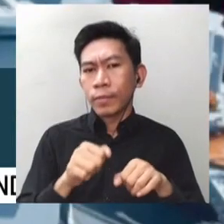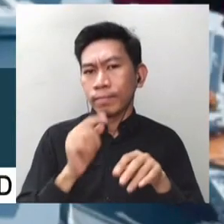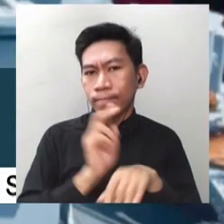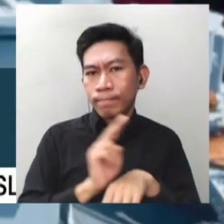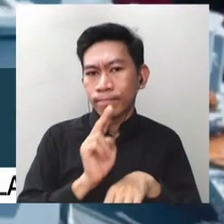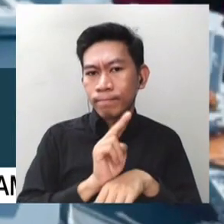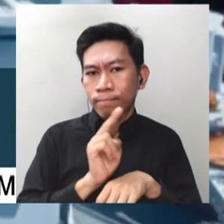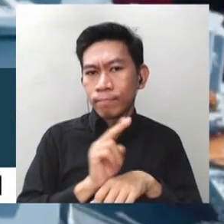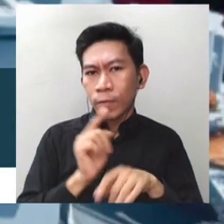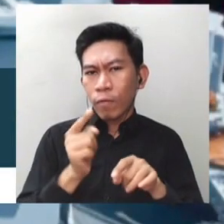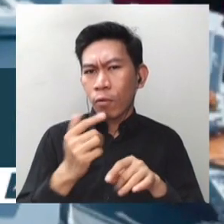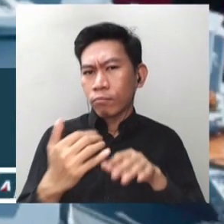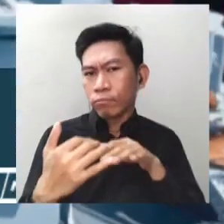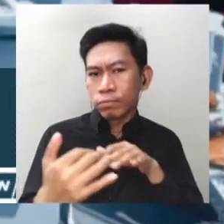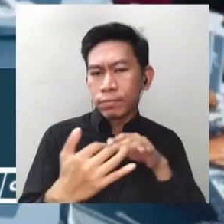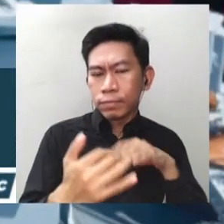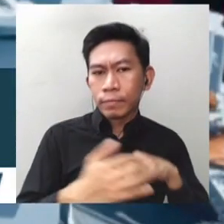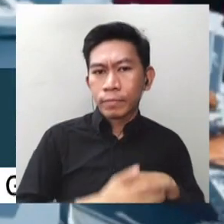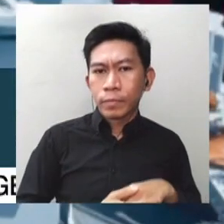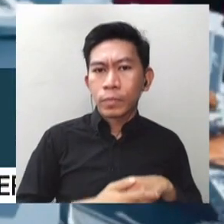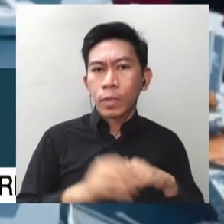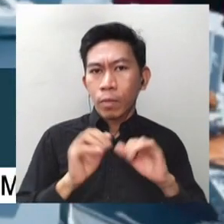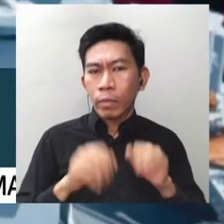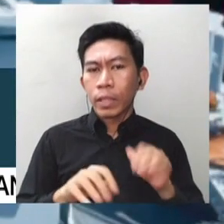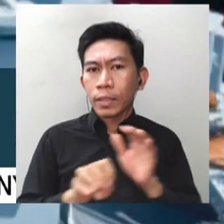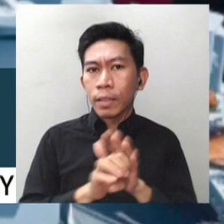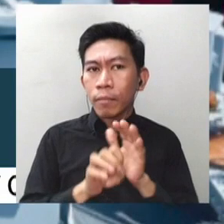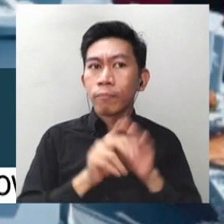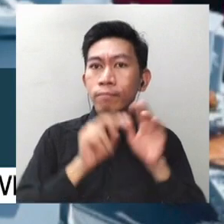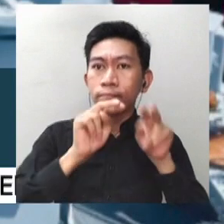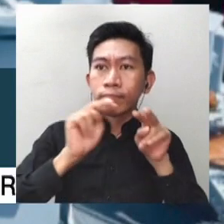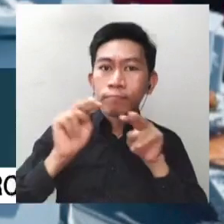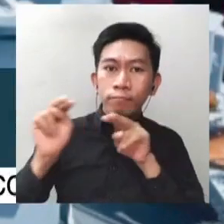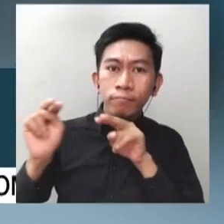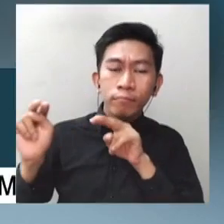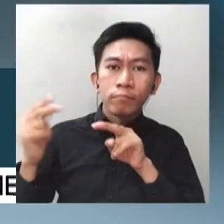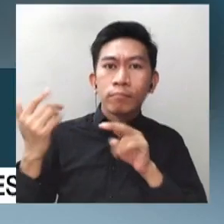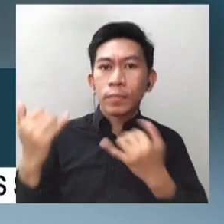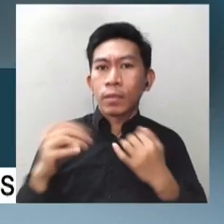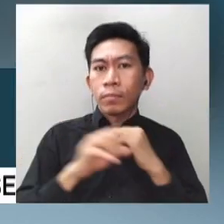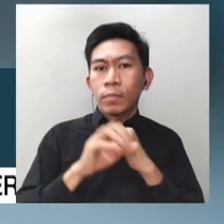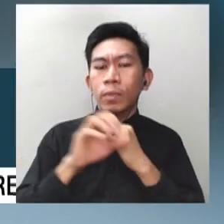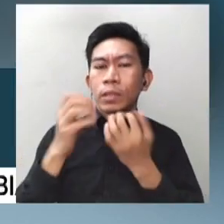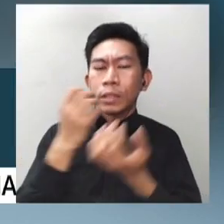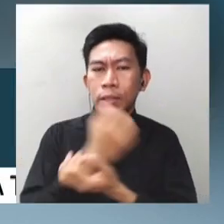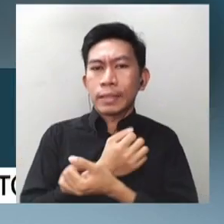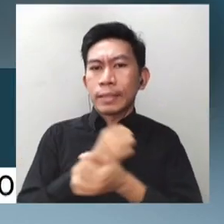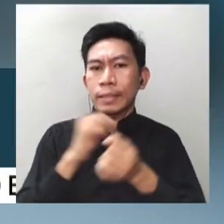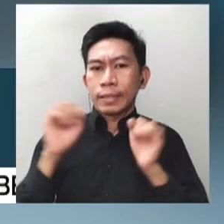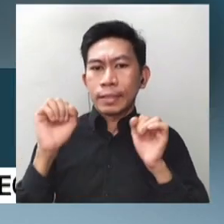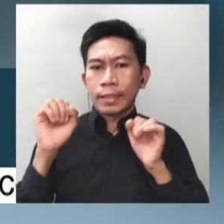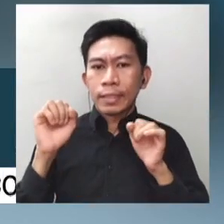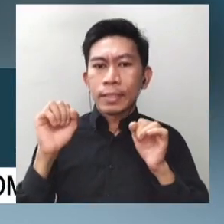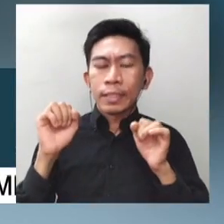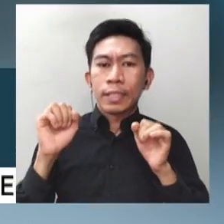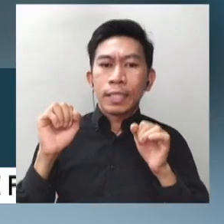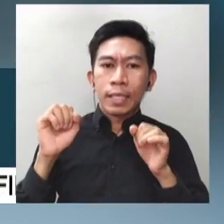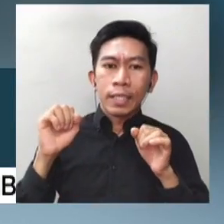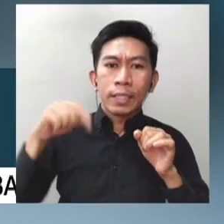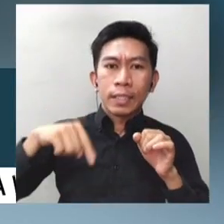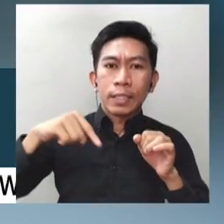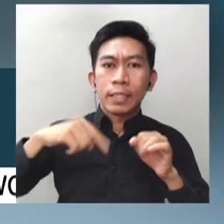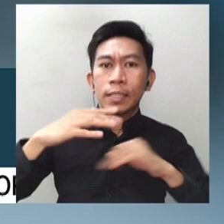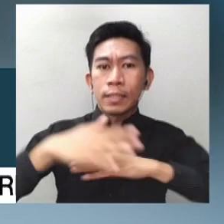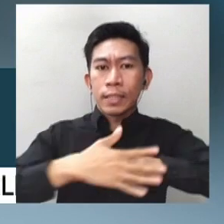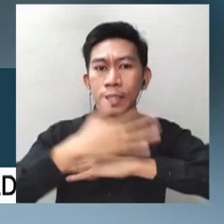be able to complement the Navy's patrol gunboats in their campaign to ensure the safety and security within the littoral waters of